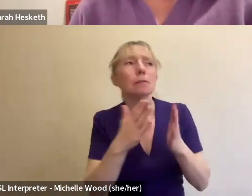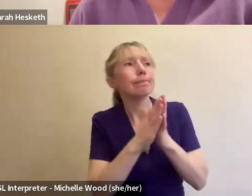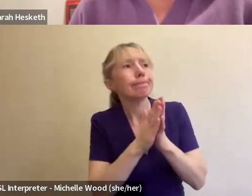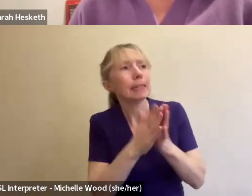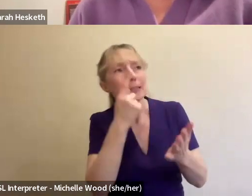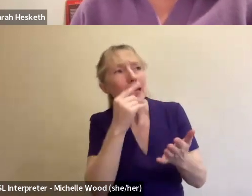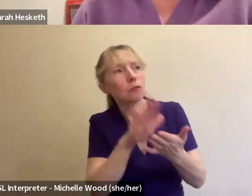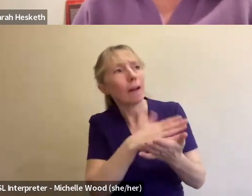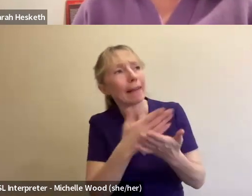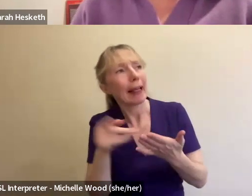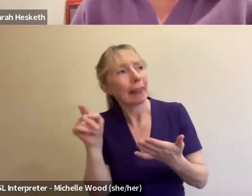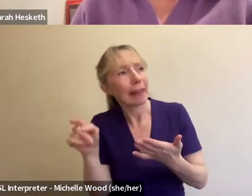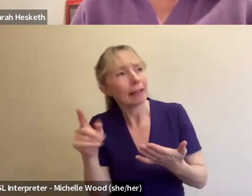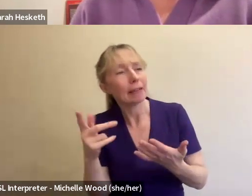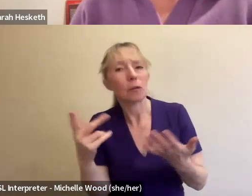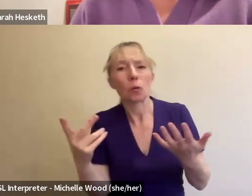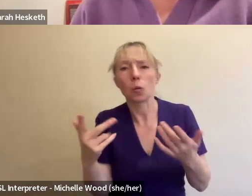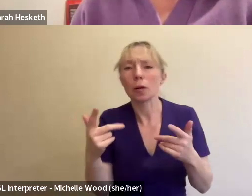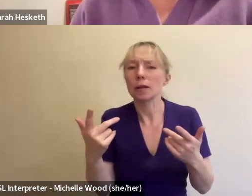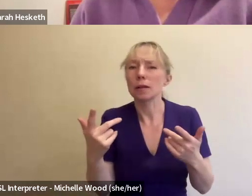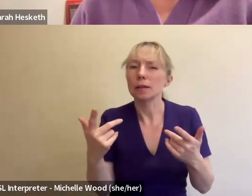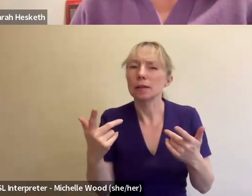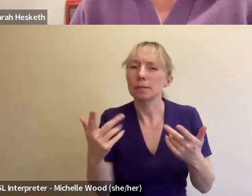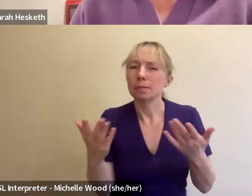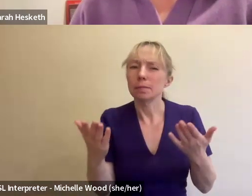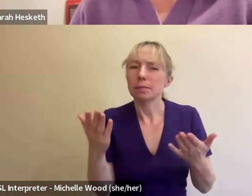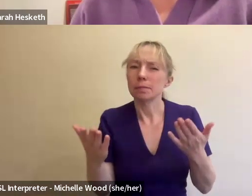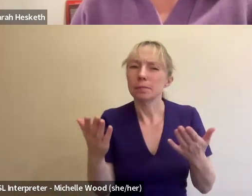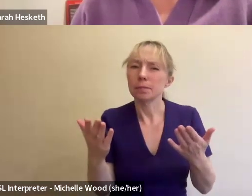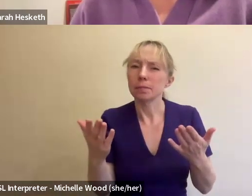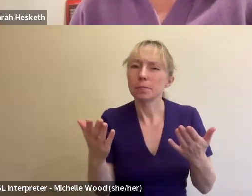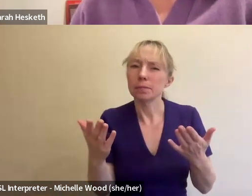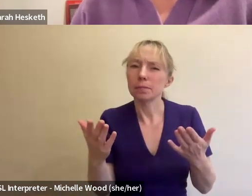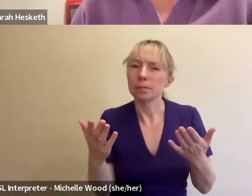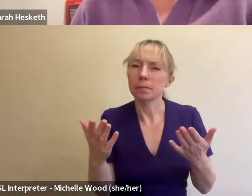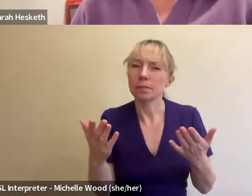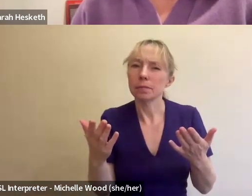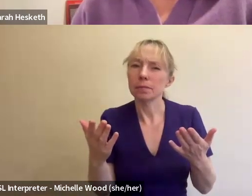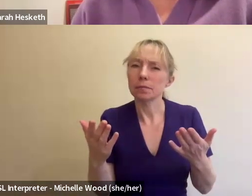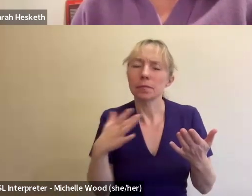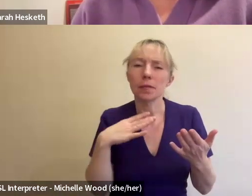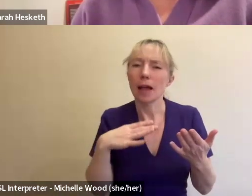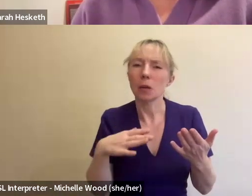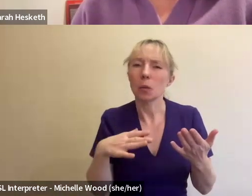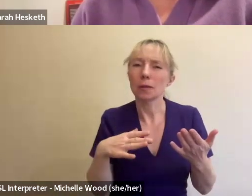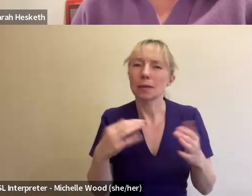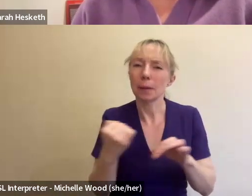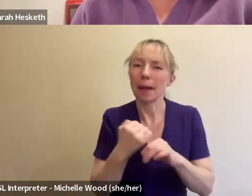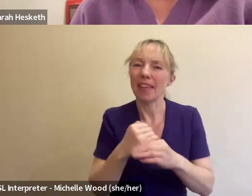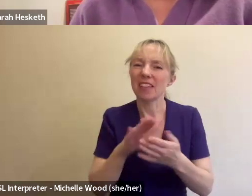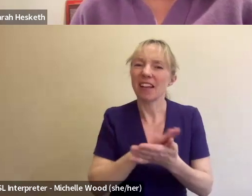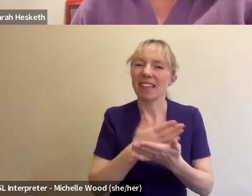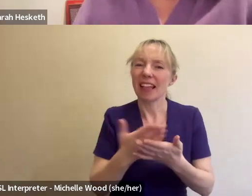work? Or is there still a sort of I don't want to make the translator sound sort of